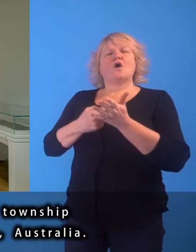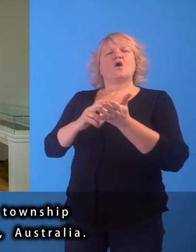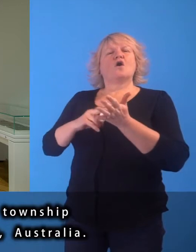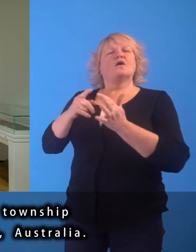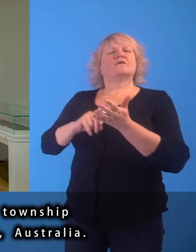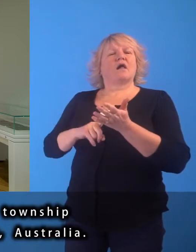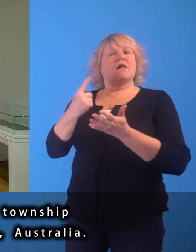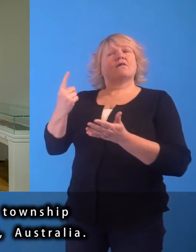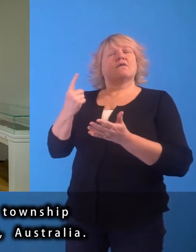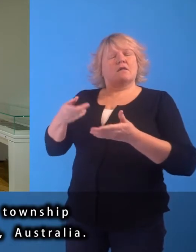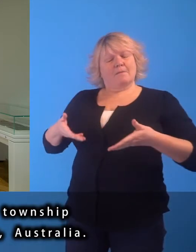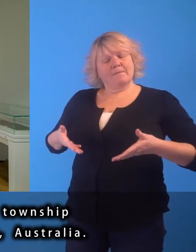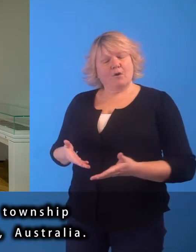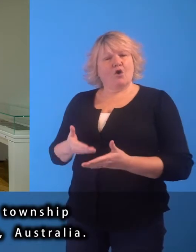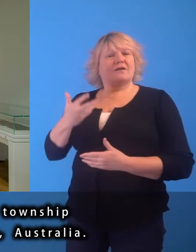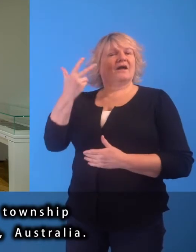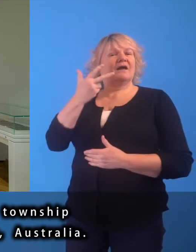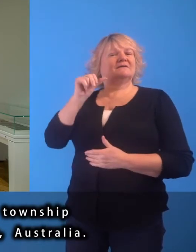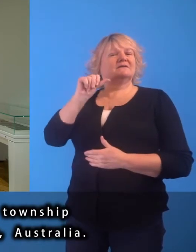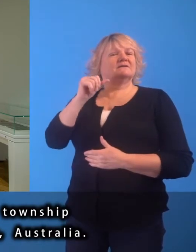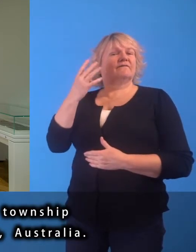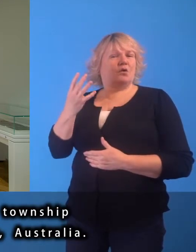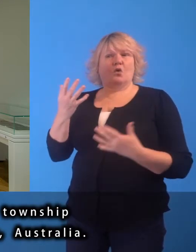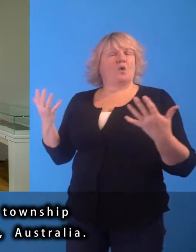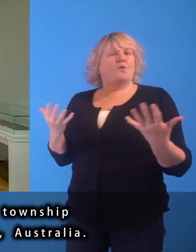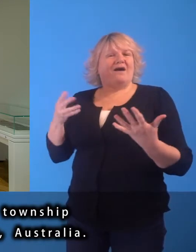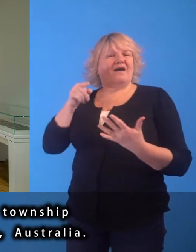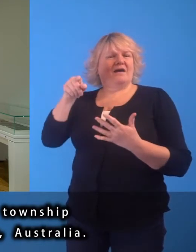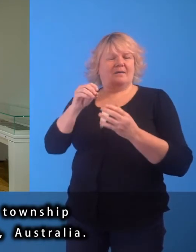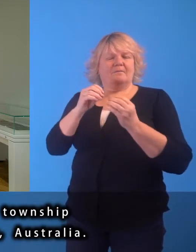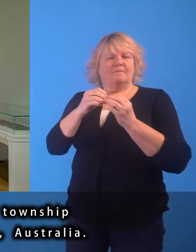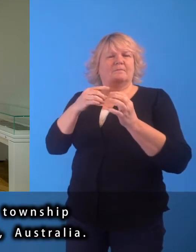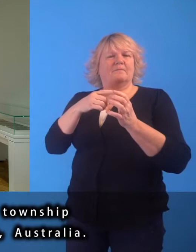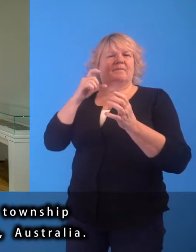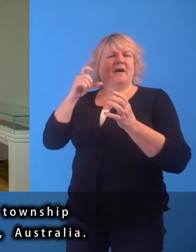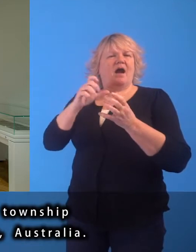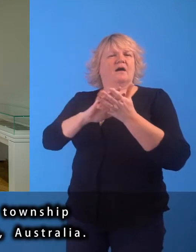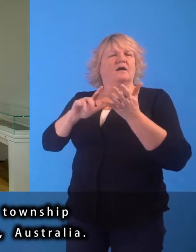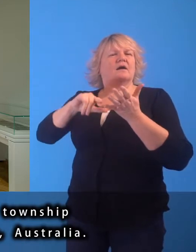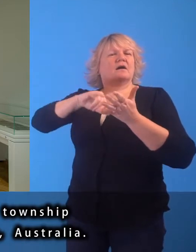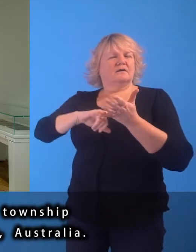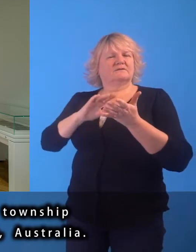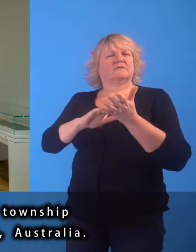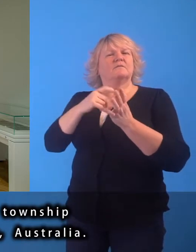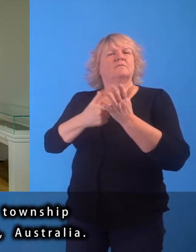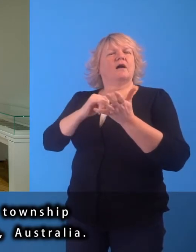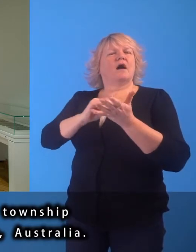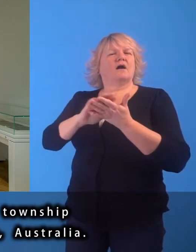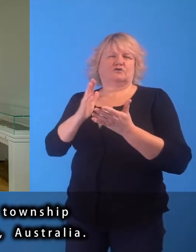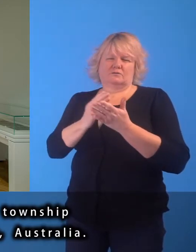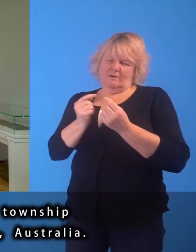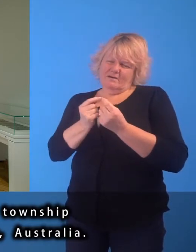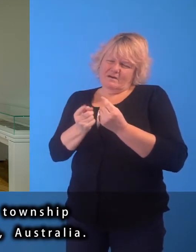Hornel was born in 1864 in the township of Bacchus Marsh, near